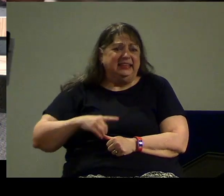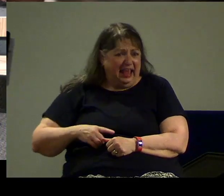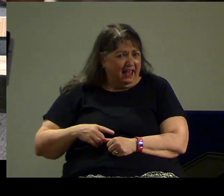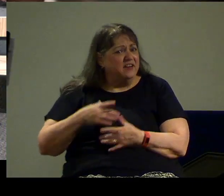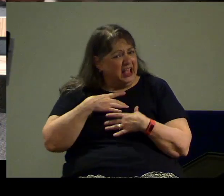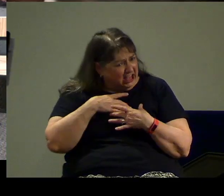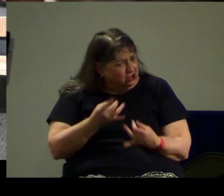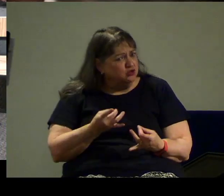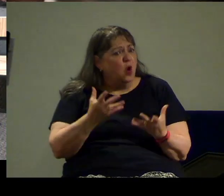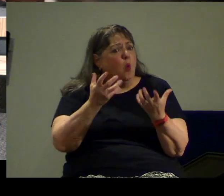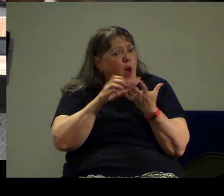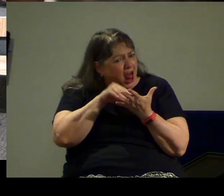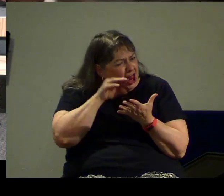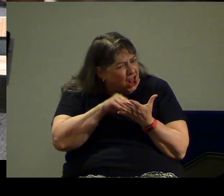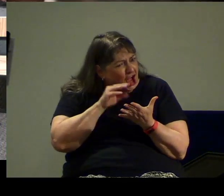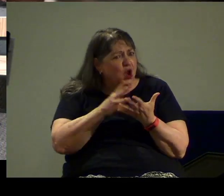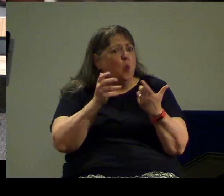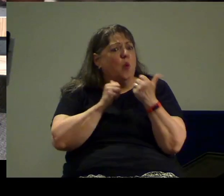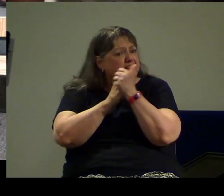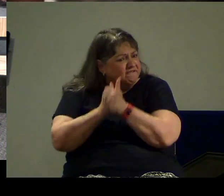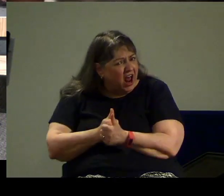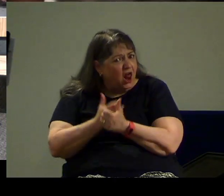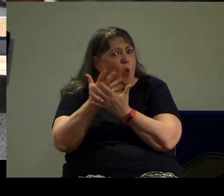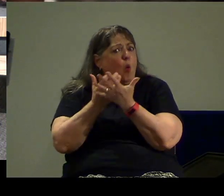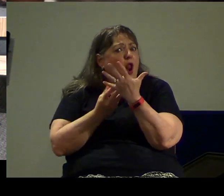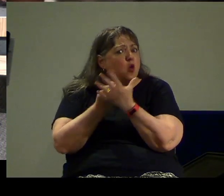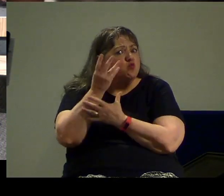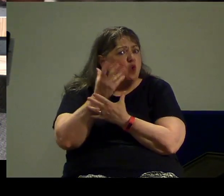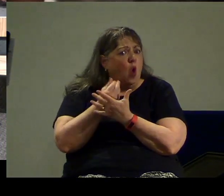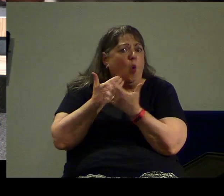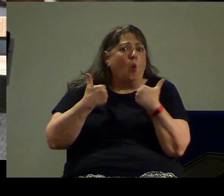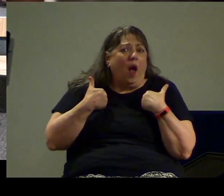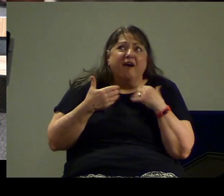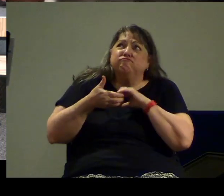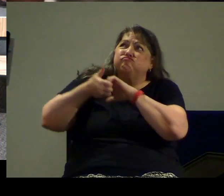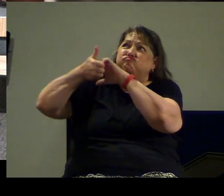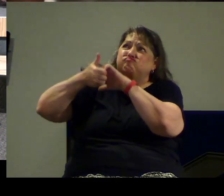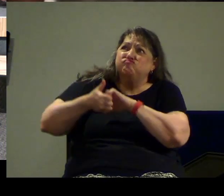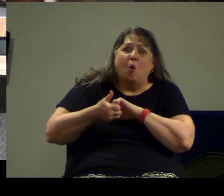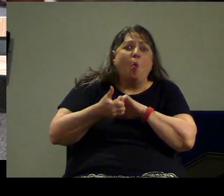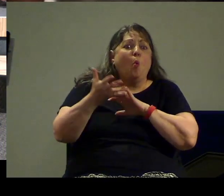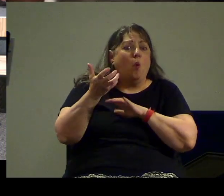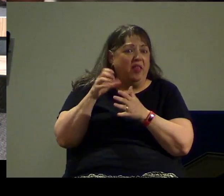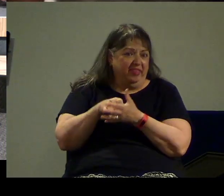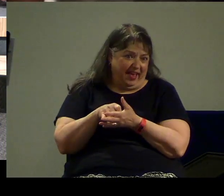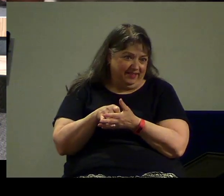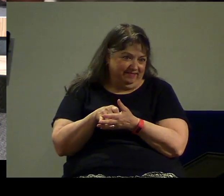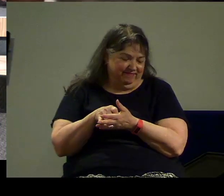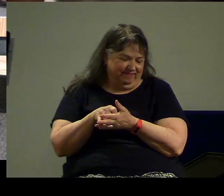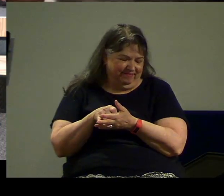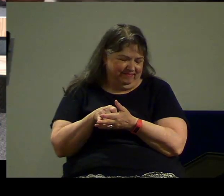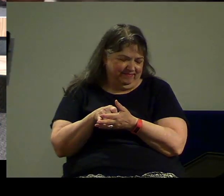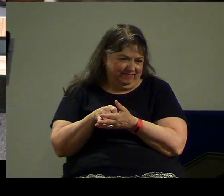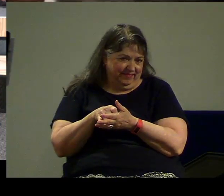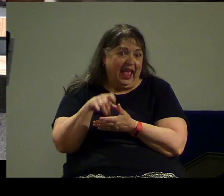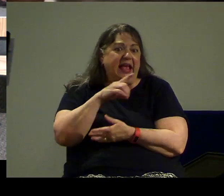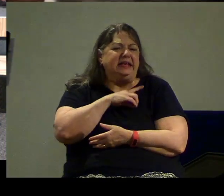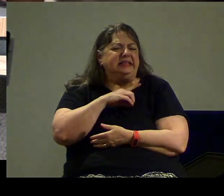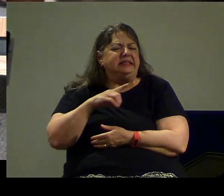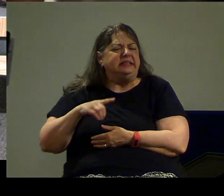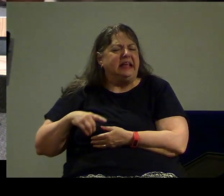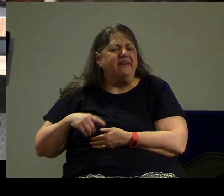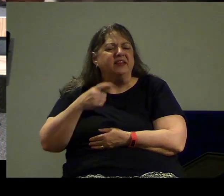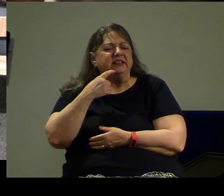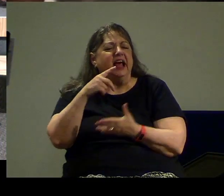that personal relationship with the Lord God Almighty. And as David says here in